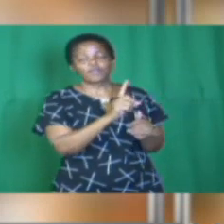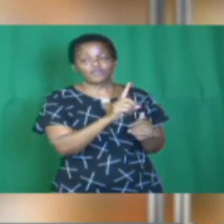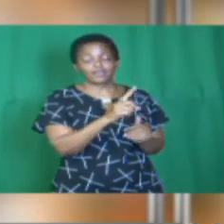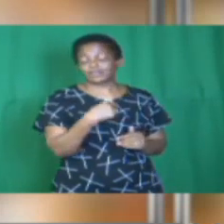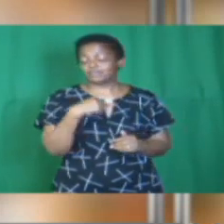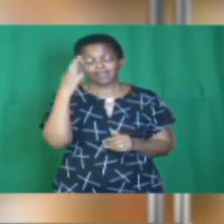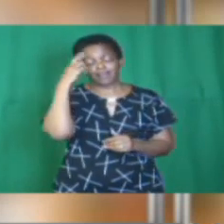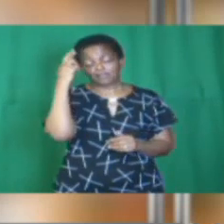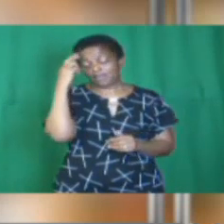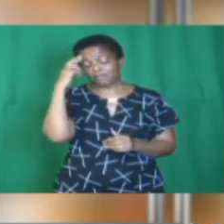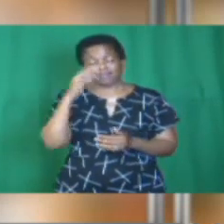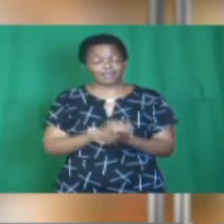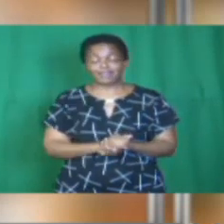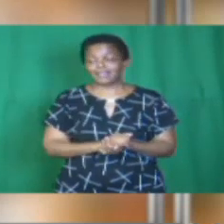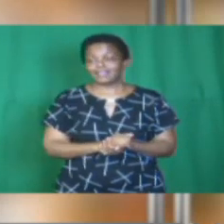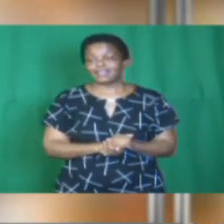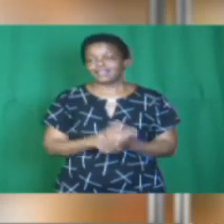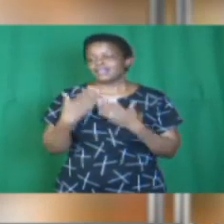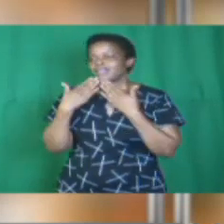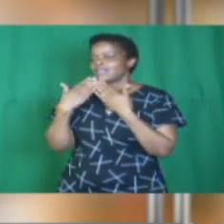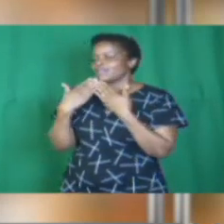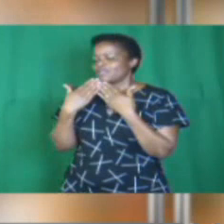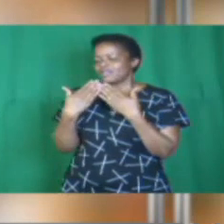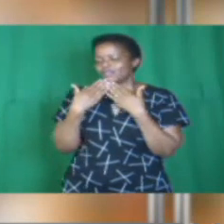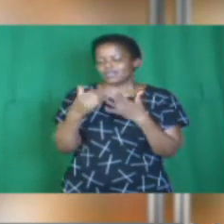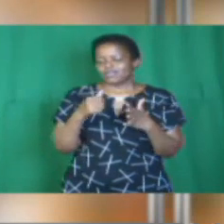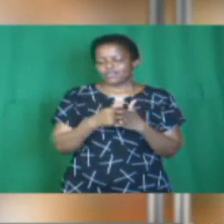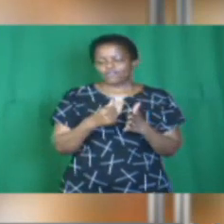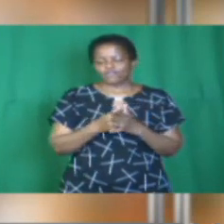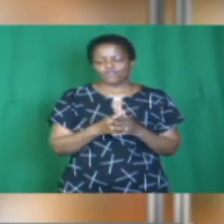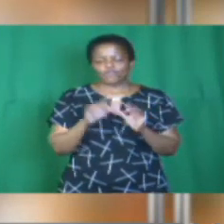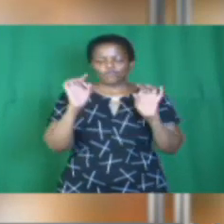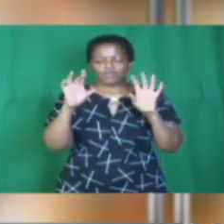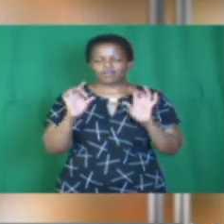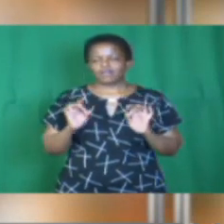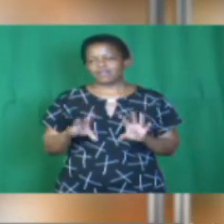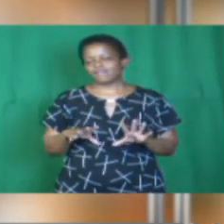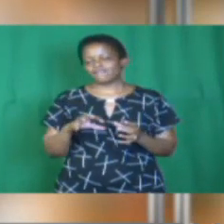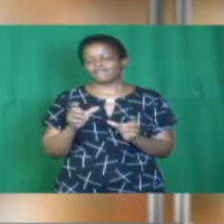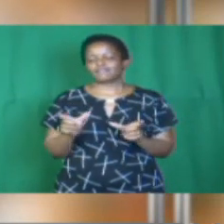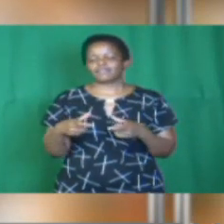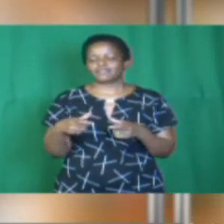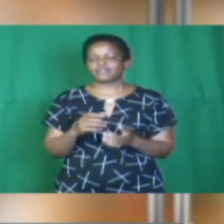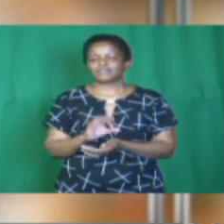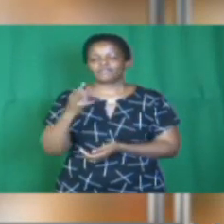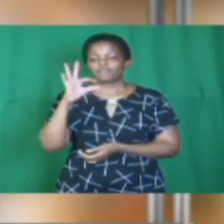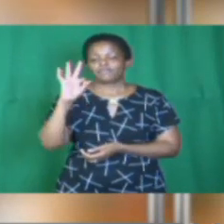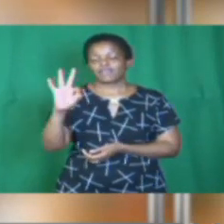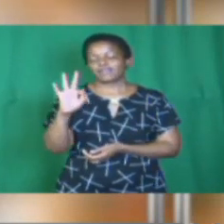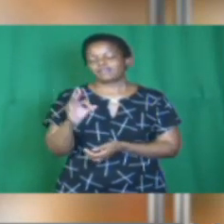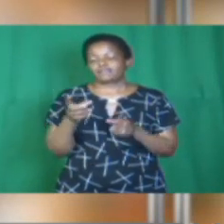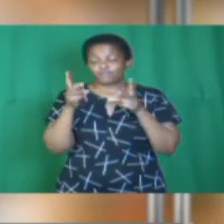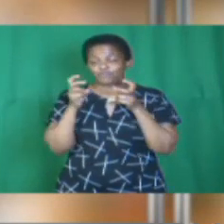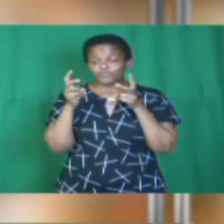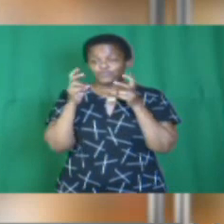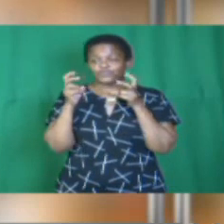used to be crazy. Thank you very, very much, Deli, for such a wonderful English lesson. From threes, I hope you were watching